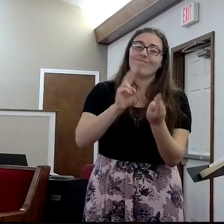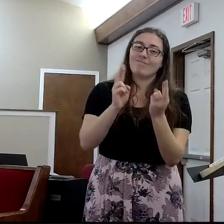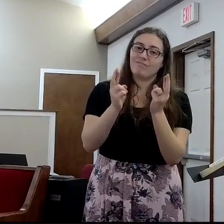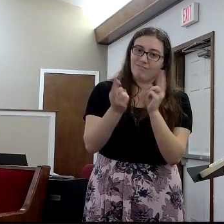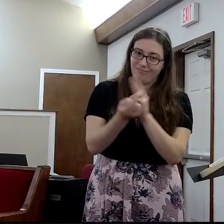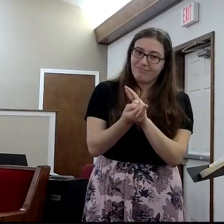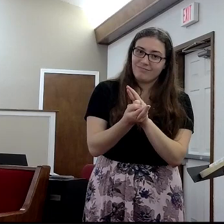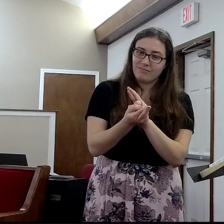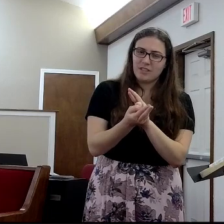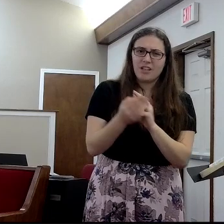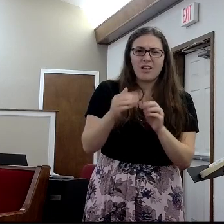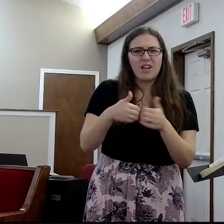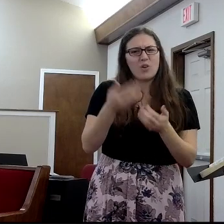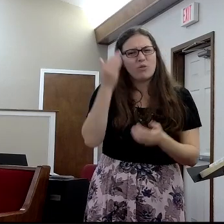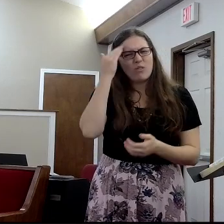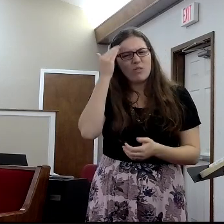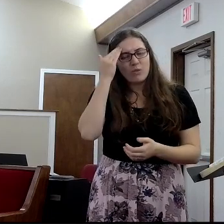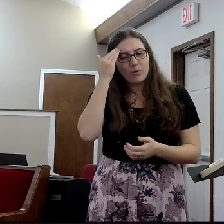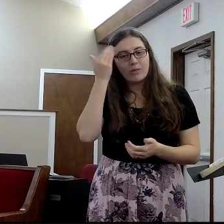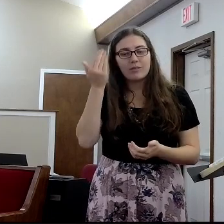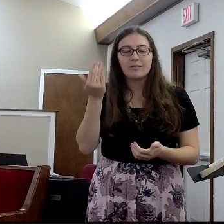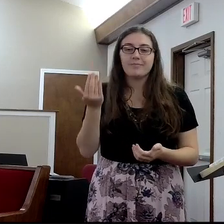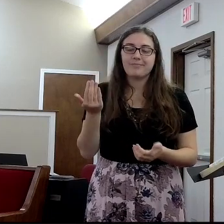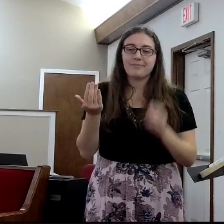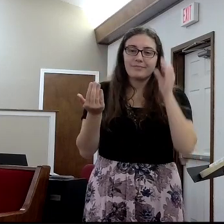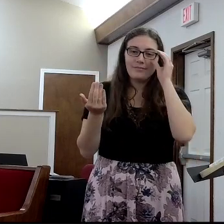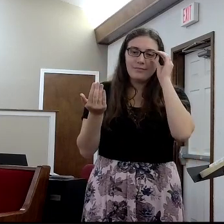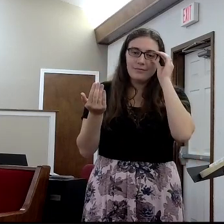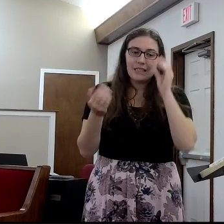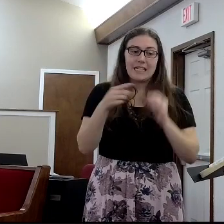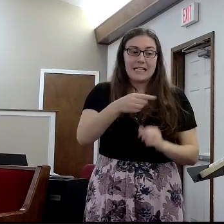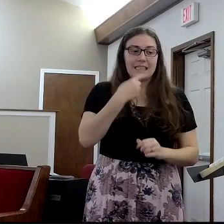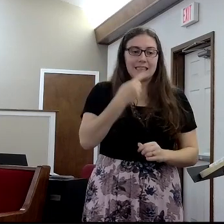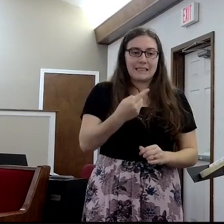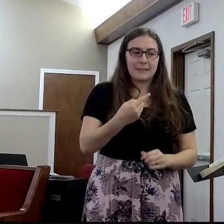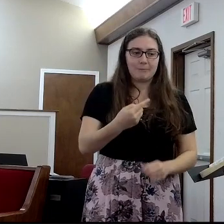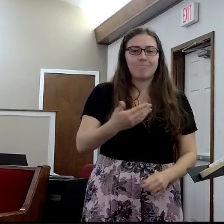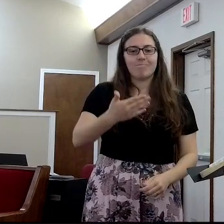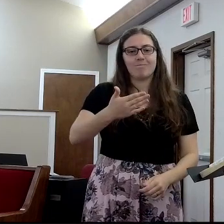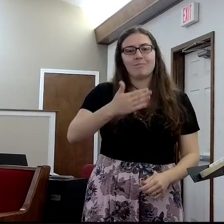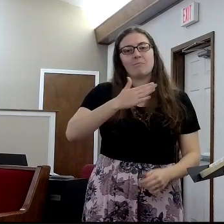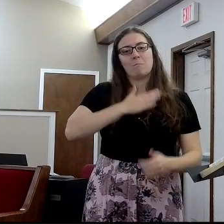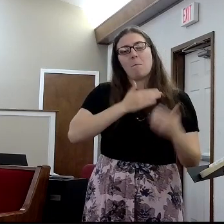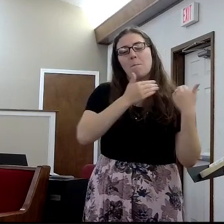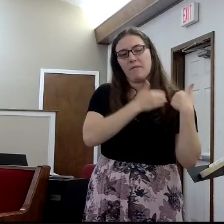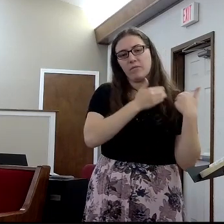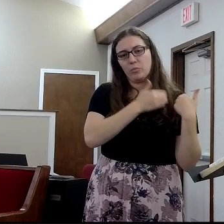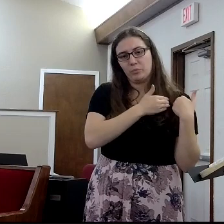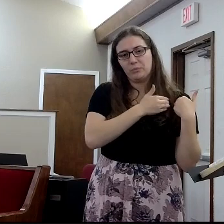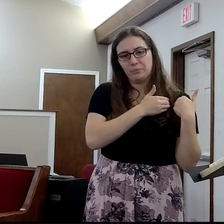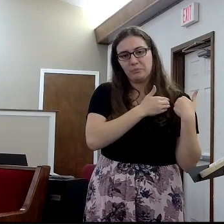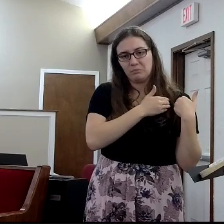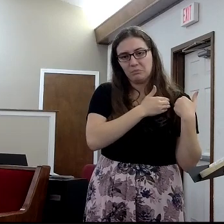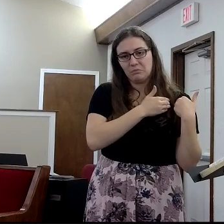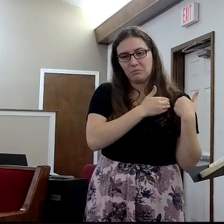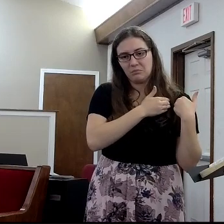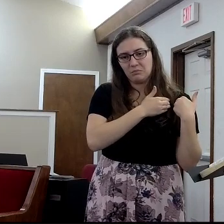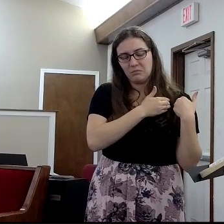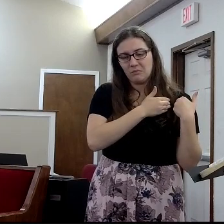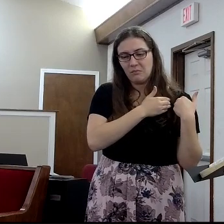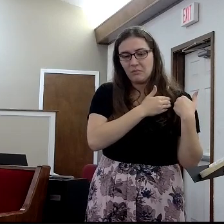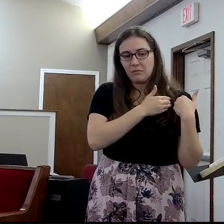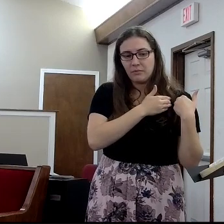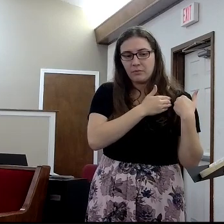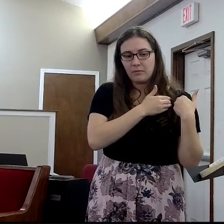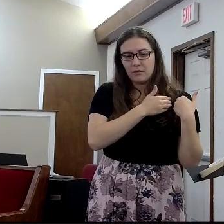to repentance. You say, well, how do I know that? It says, "For I know that for my sake." When someone is, it's true